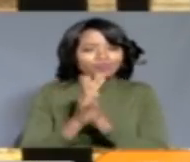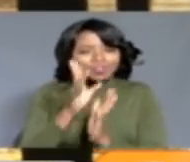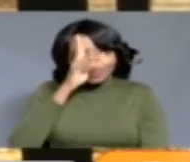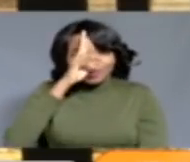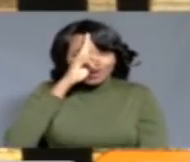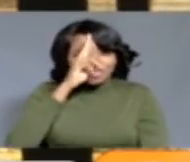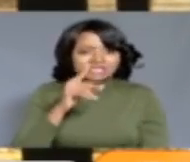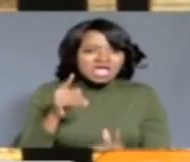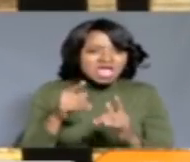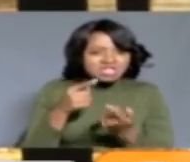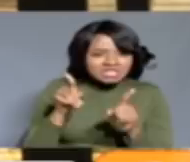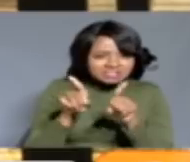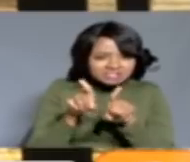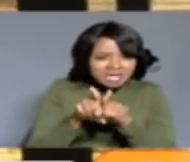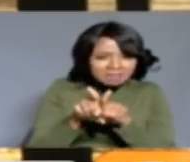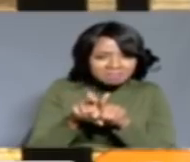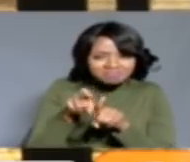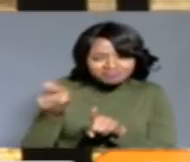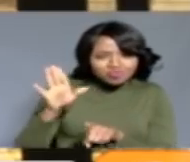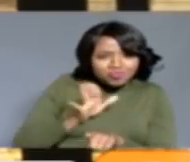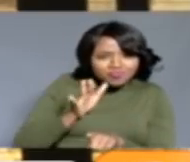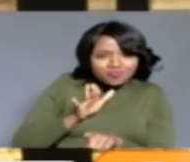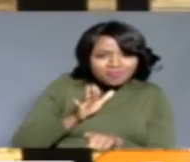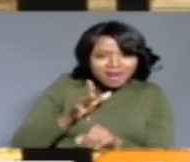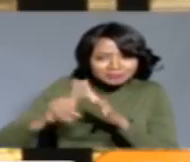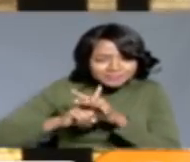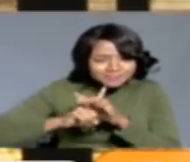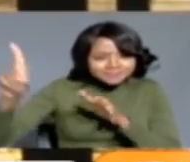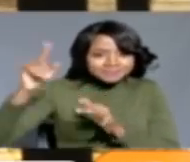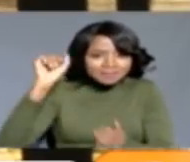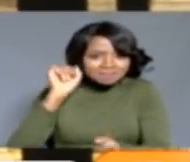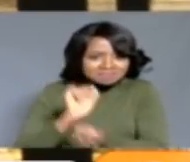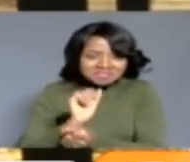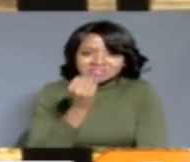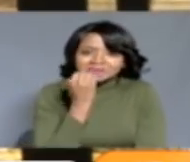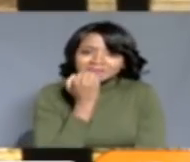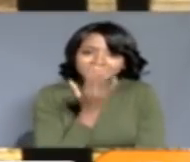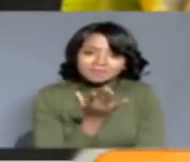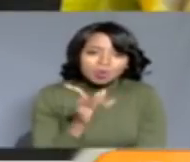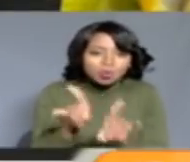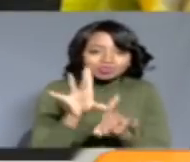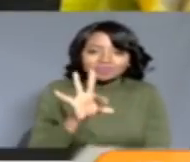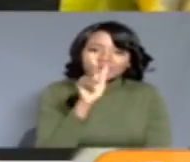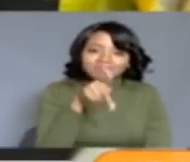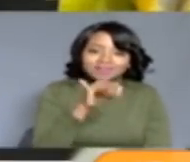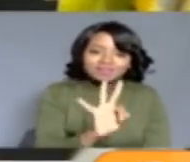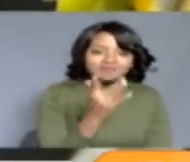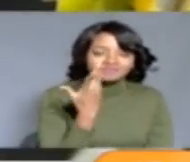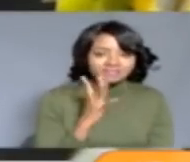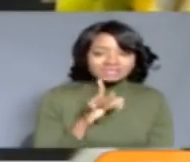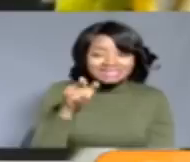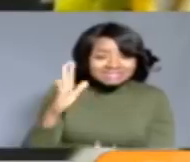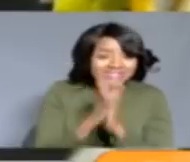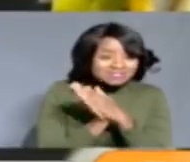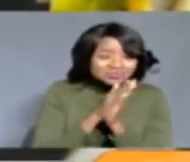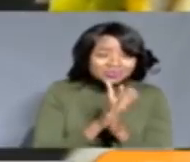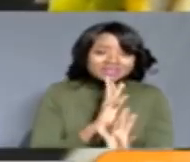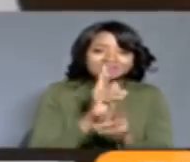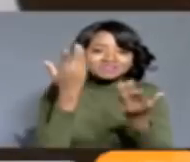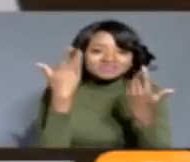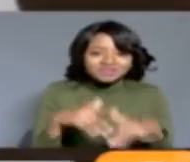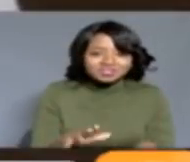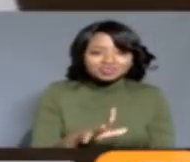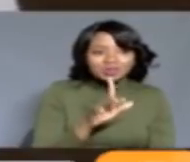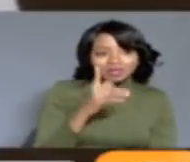akajionika anataka kumshikisha akatoroka. Tukumpata akanikuwa nimechukua pia P3 yake. The incident was first reported at the Tena